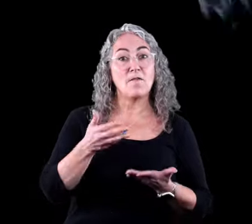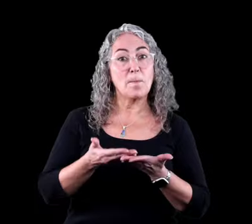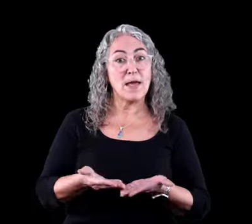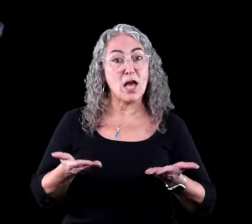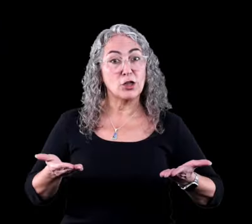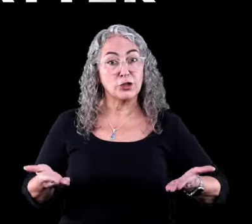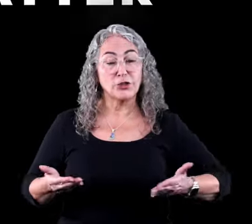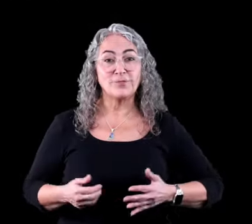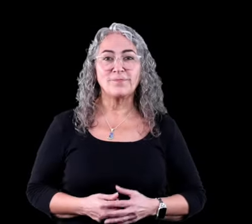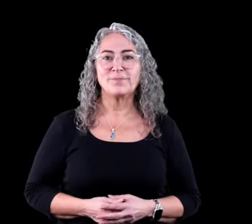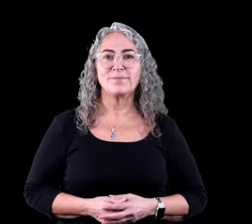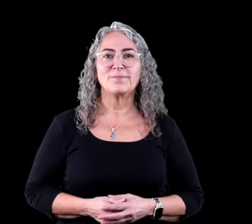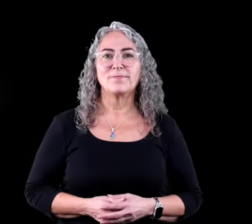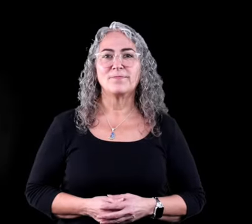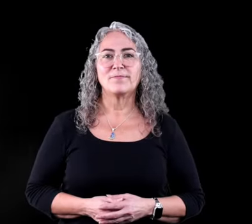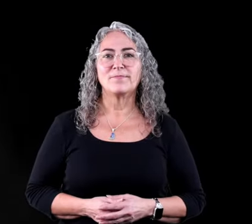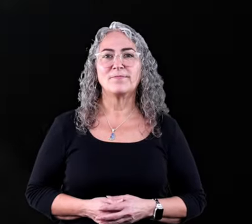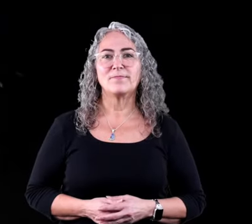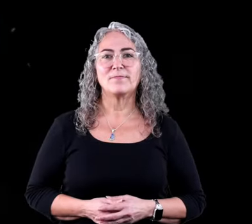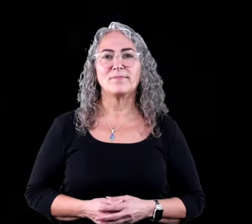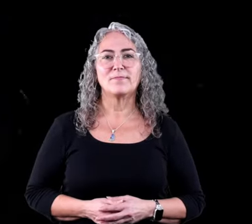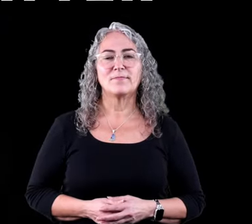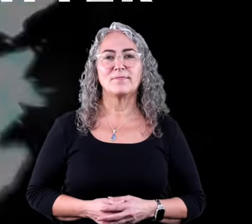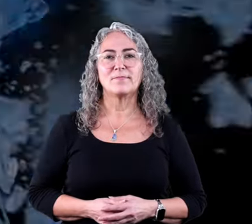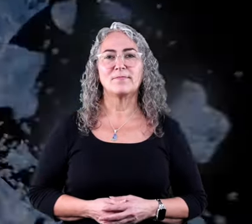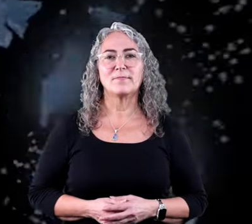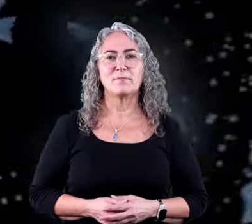States of Matter for Kids.